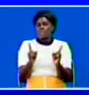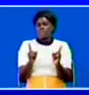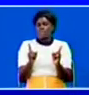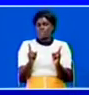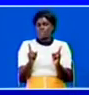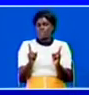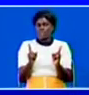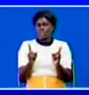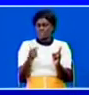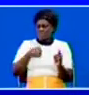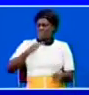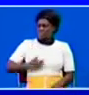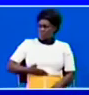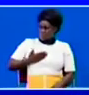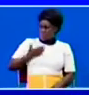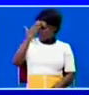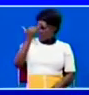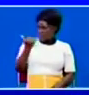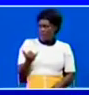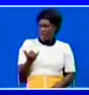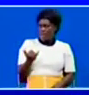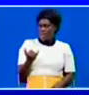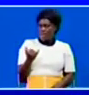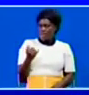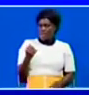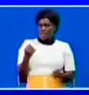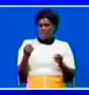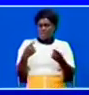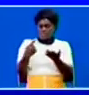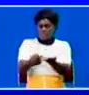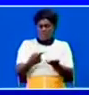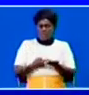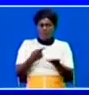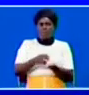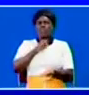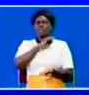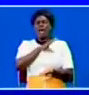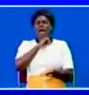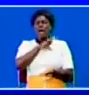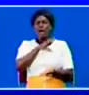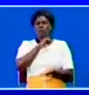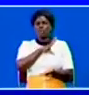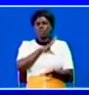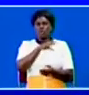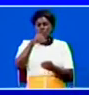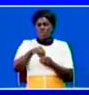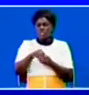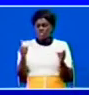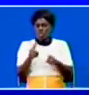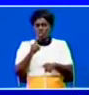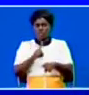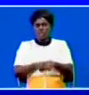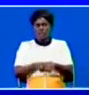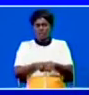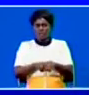extremely flabbergasted me was the tone this entire discussion, nay, the shouting match, took. Within no time, what